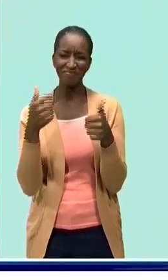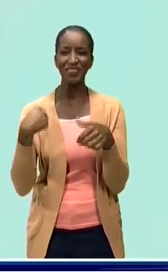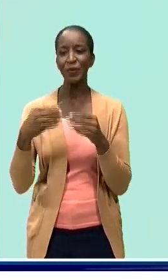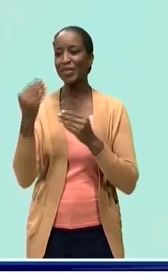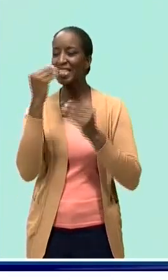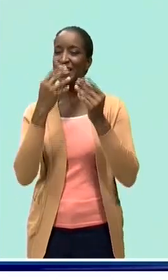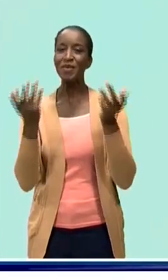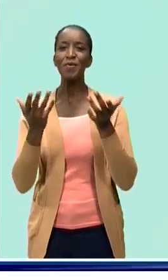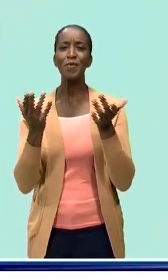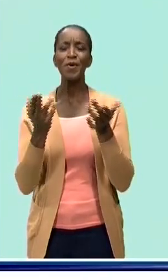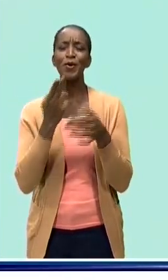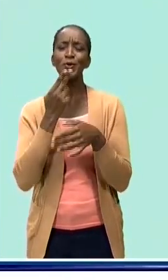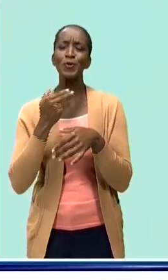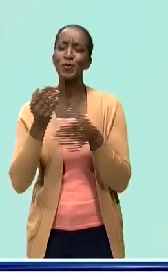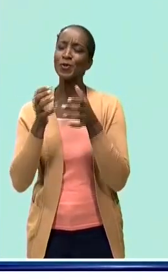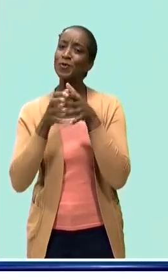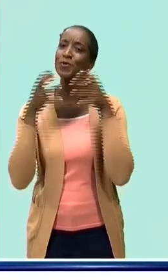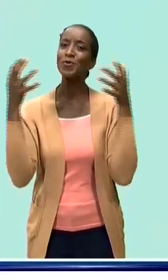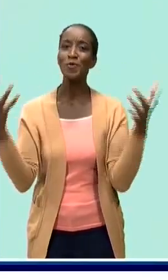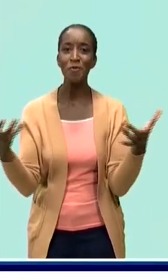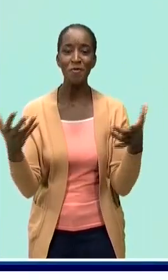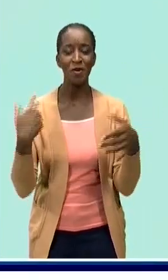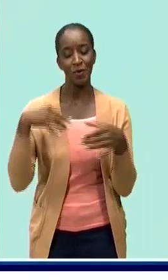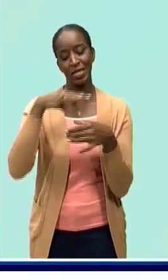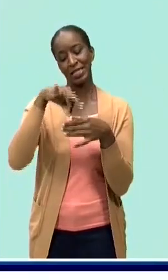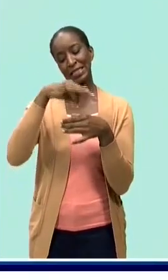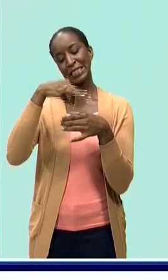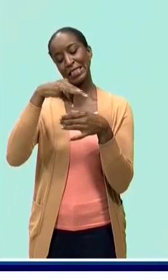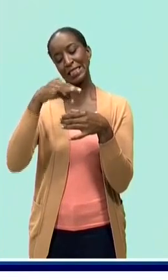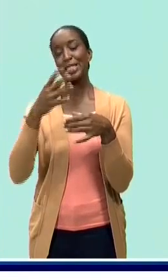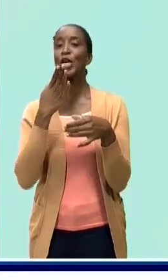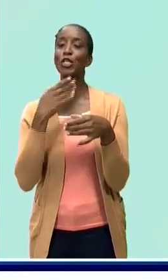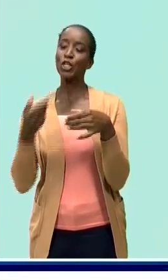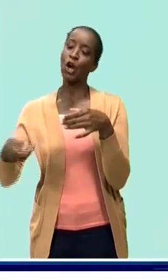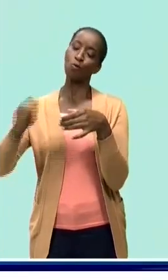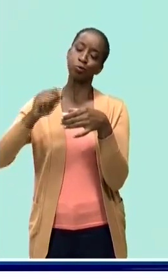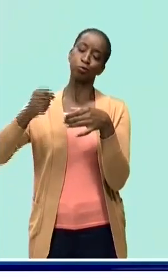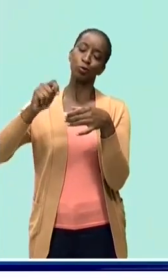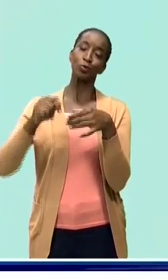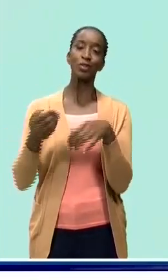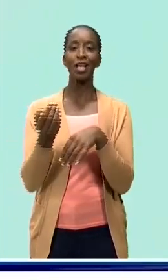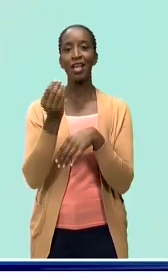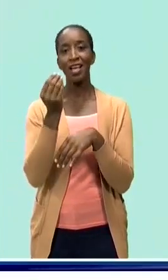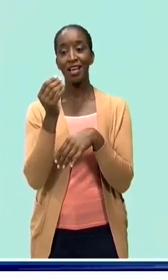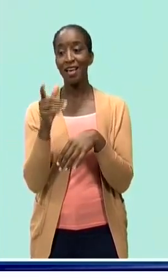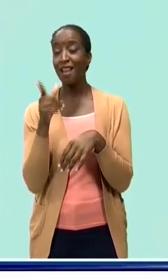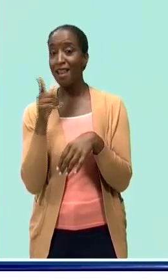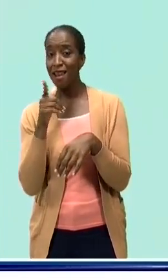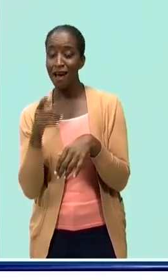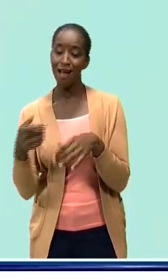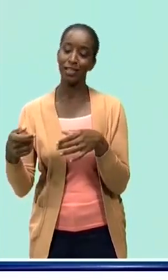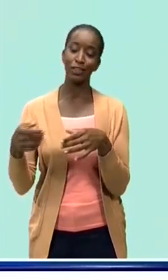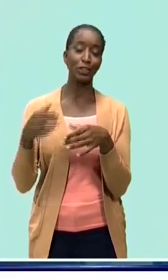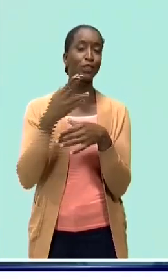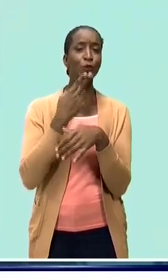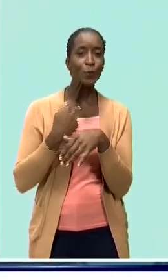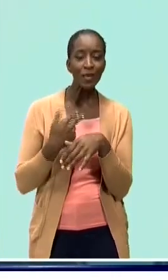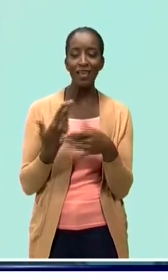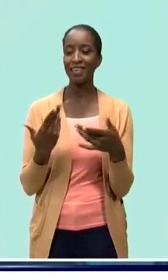sweets. We make our tea, lots of sugar. Lunch, lots of sugar. 2 soft